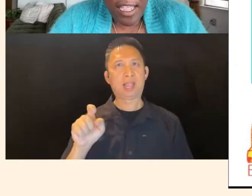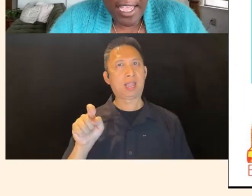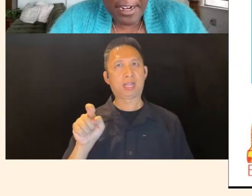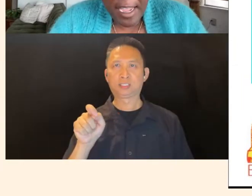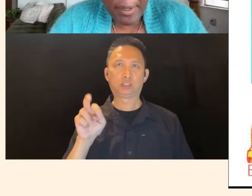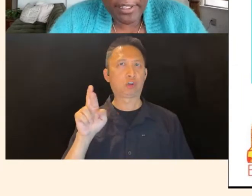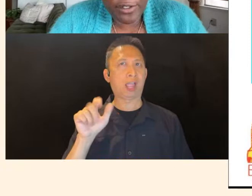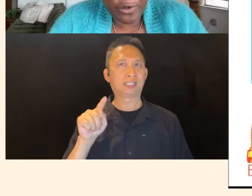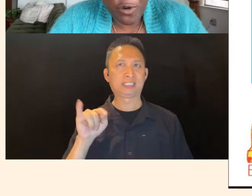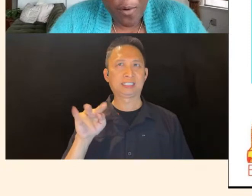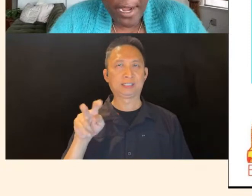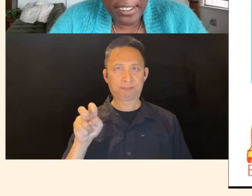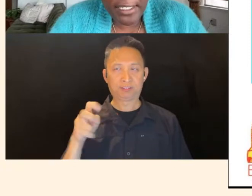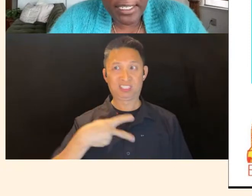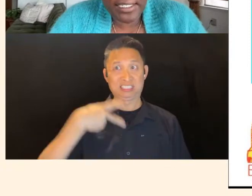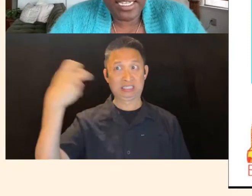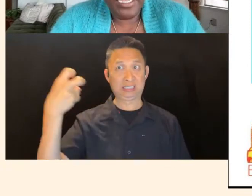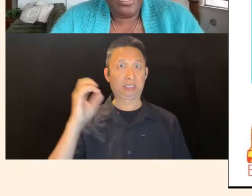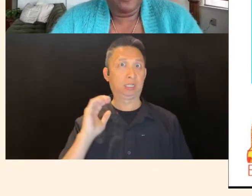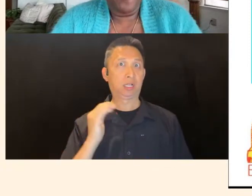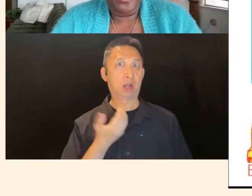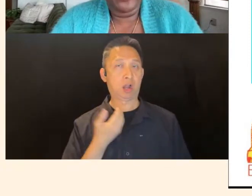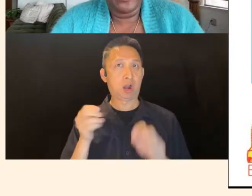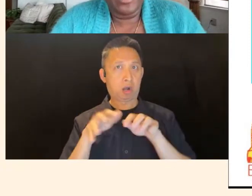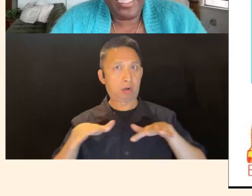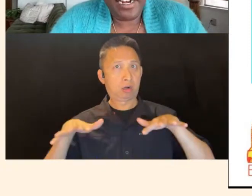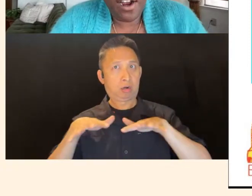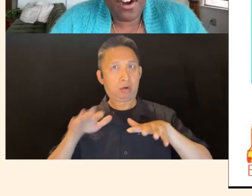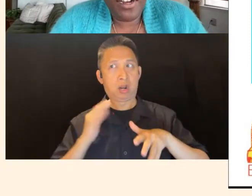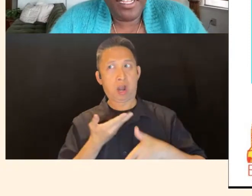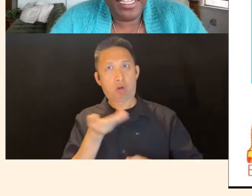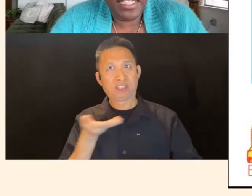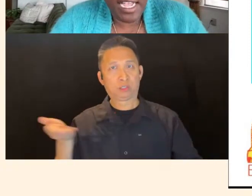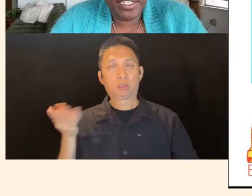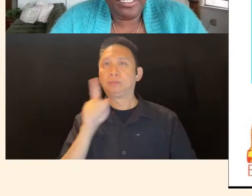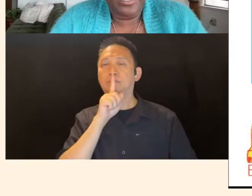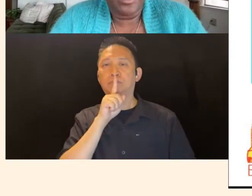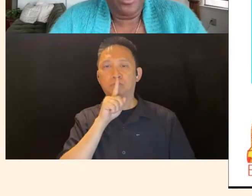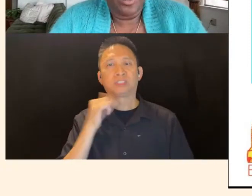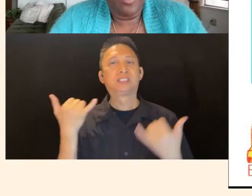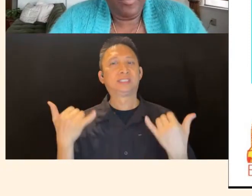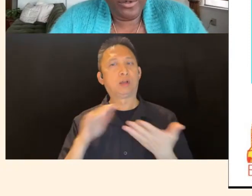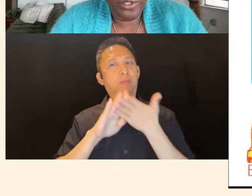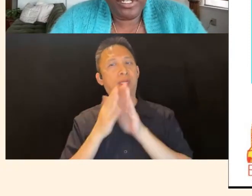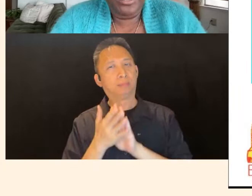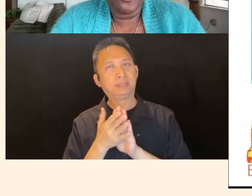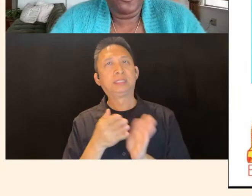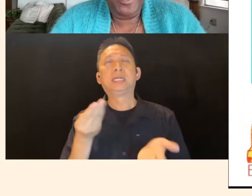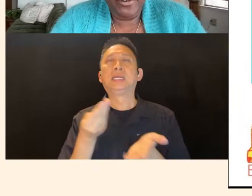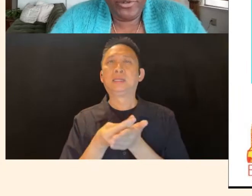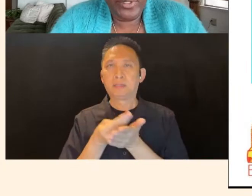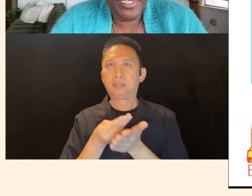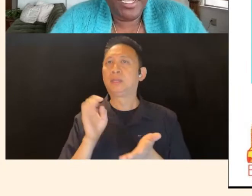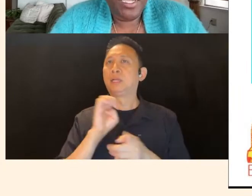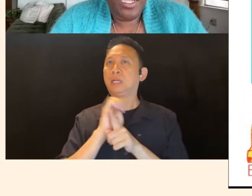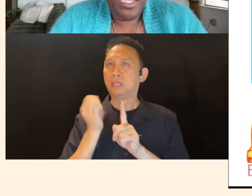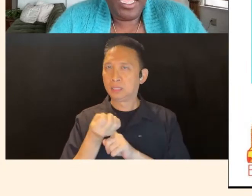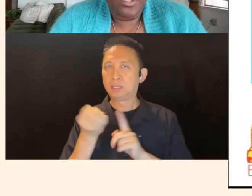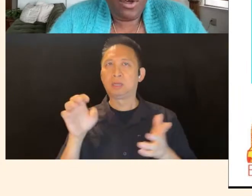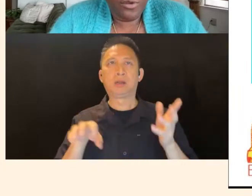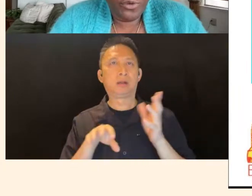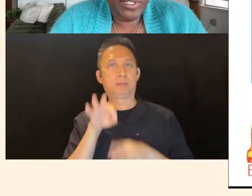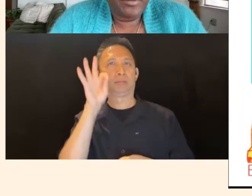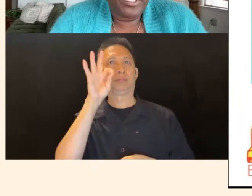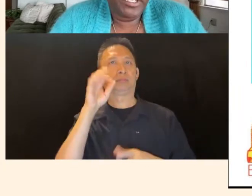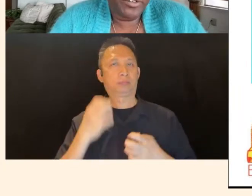negating economic and social practices into practices that are ecologically, emotionally, spiritually,